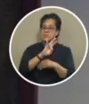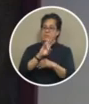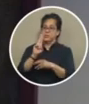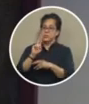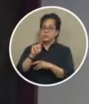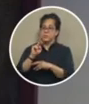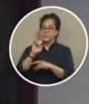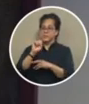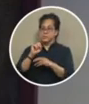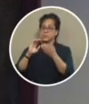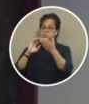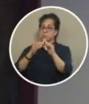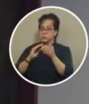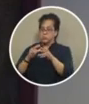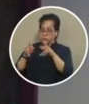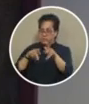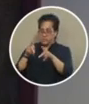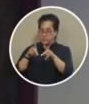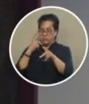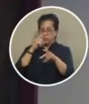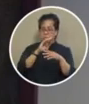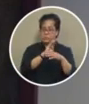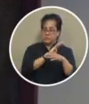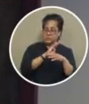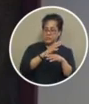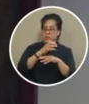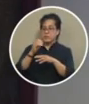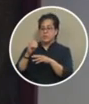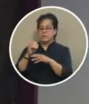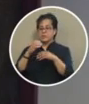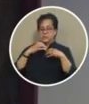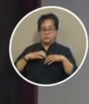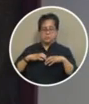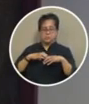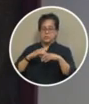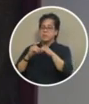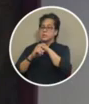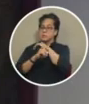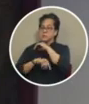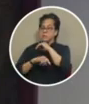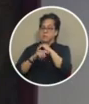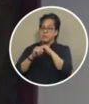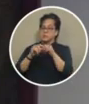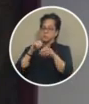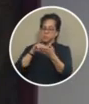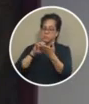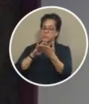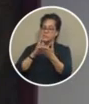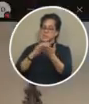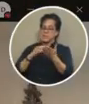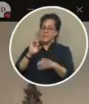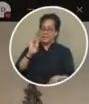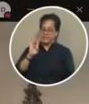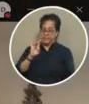and residents, to apply to commercial tenants and customers, penalty as provided in Section 8.